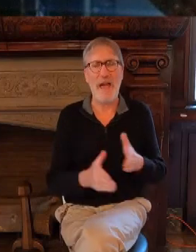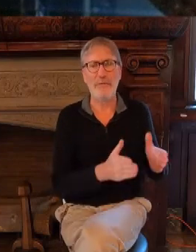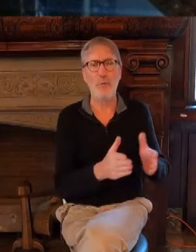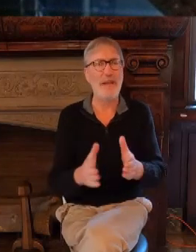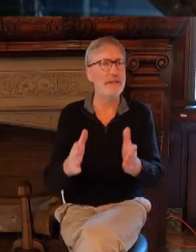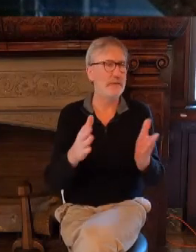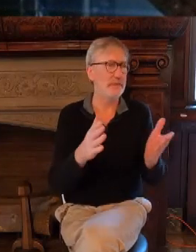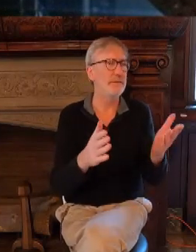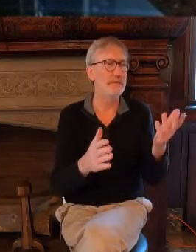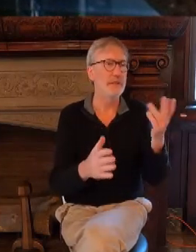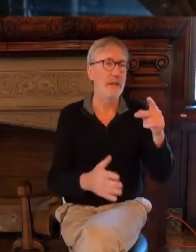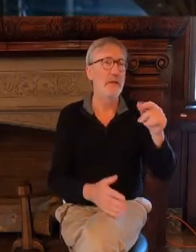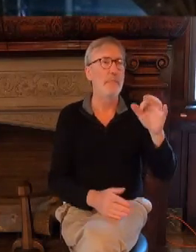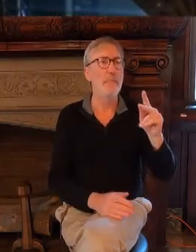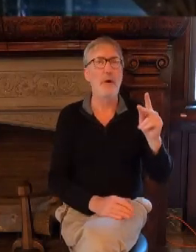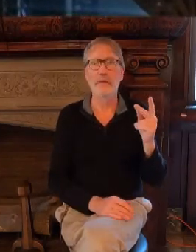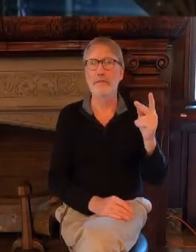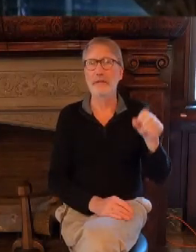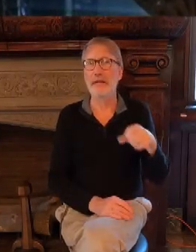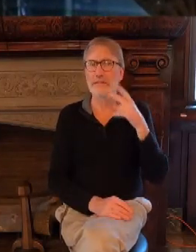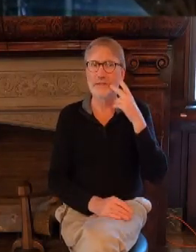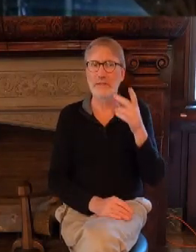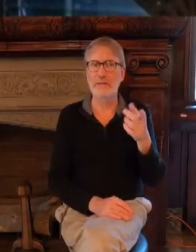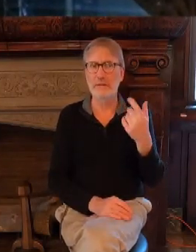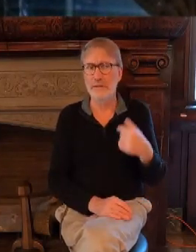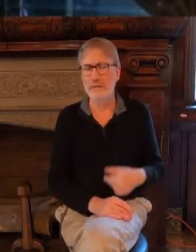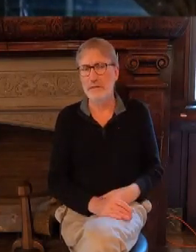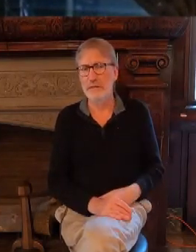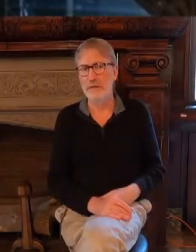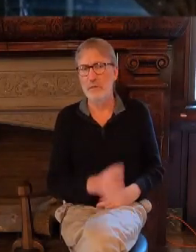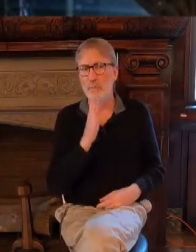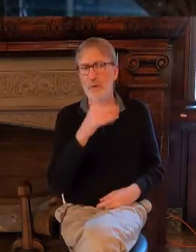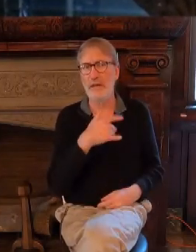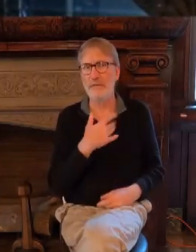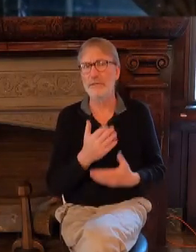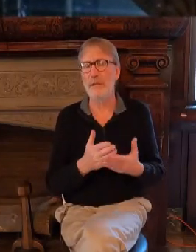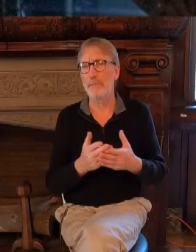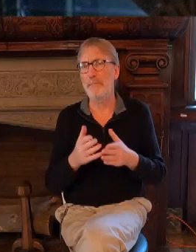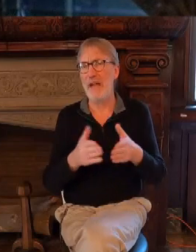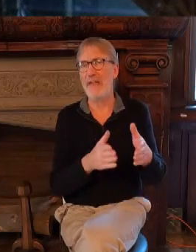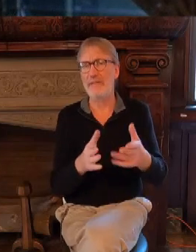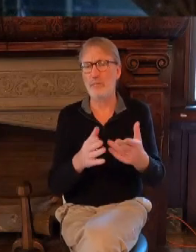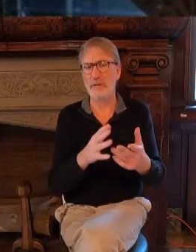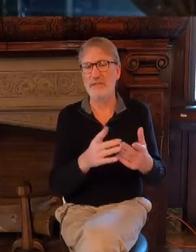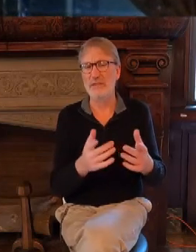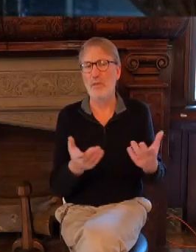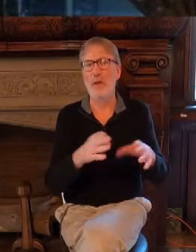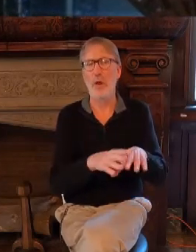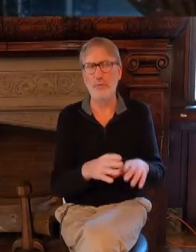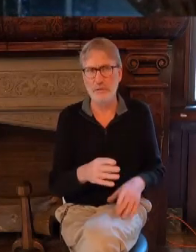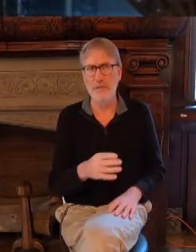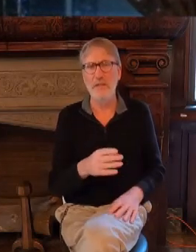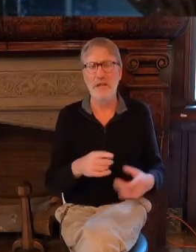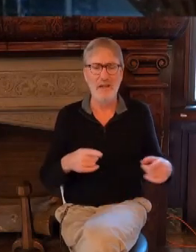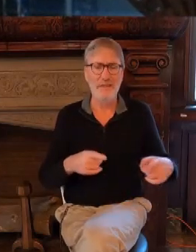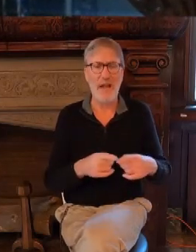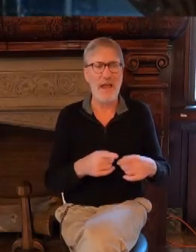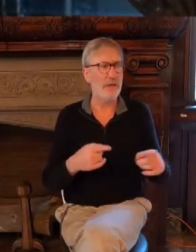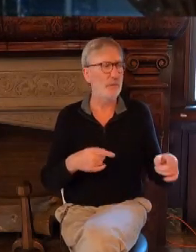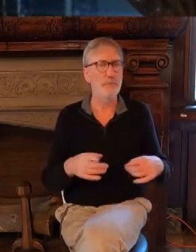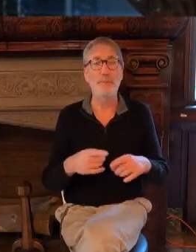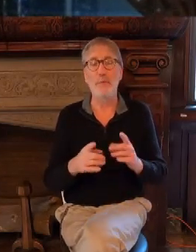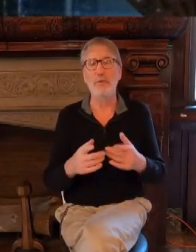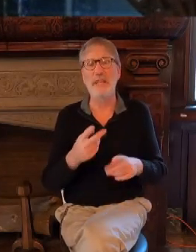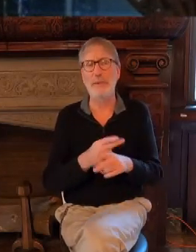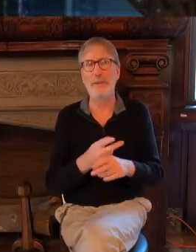you'll see where, you can see on the rendering that there will be some pathways that we will be removing, some of the diagonal ones, but we're keeping the majority of